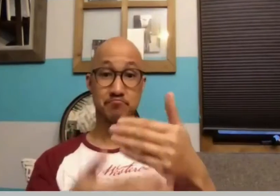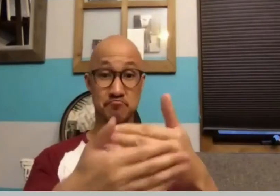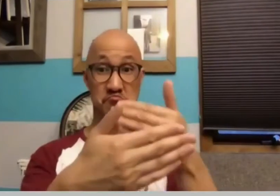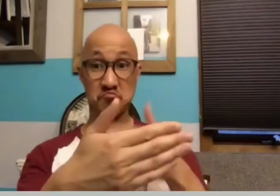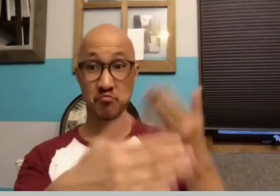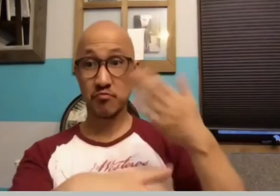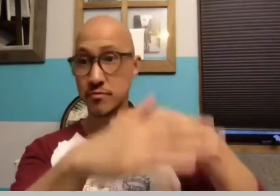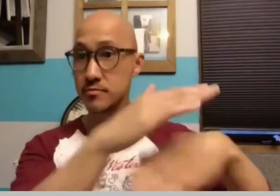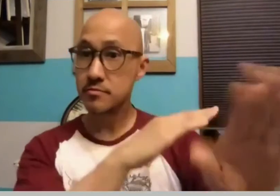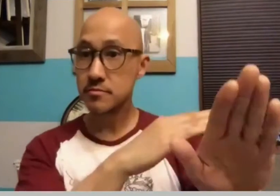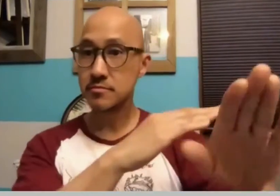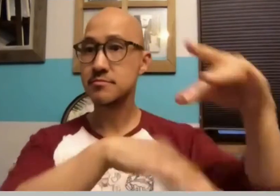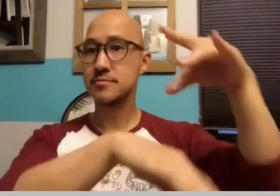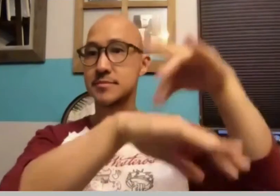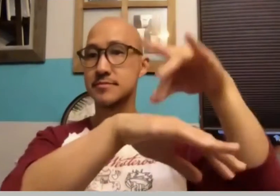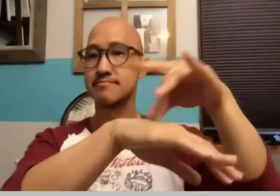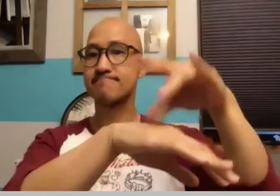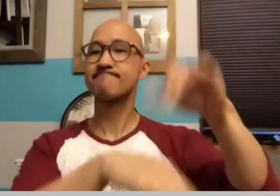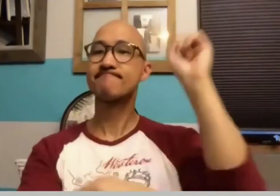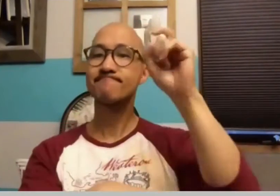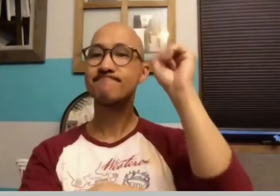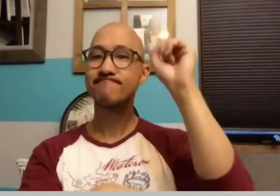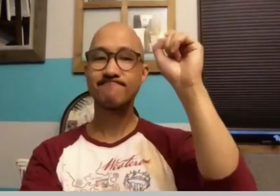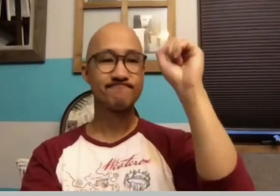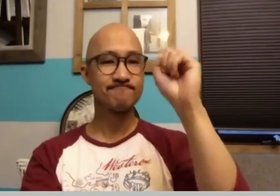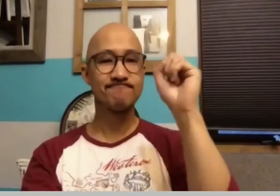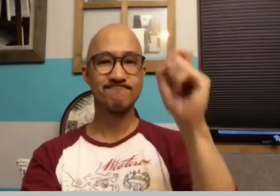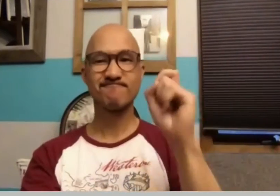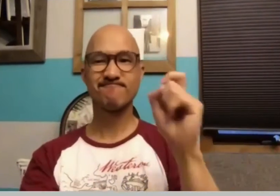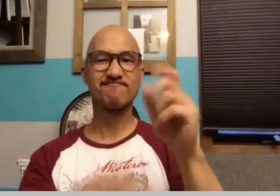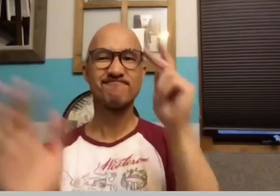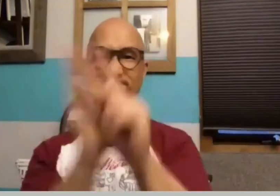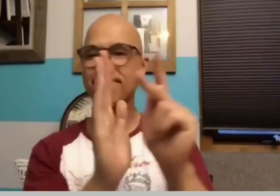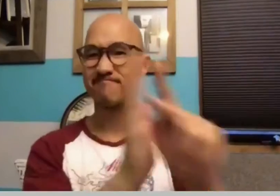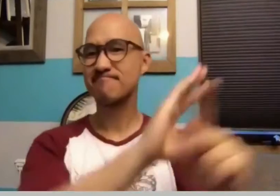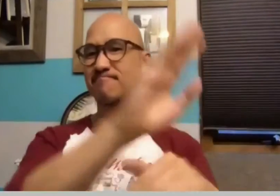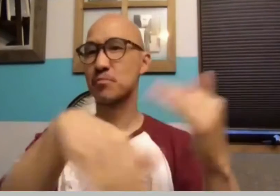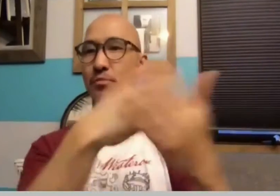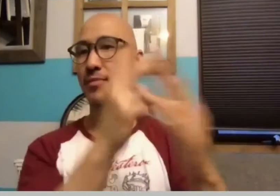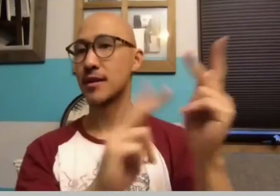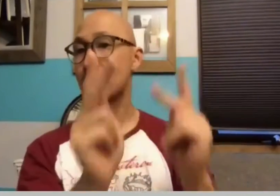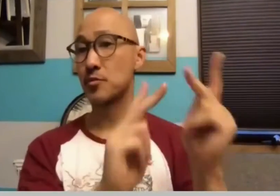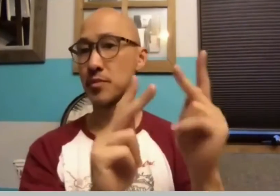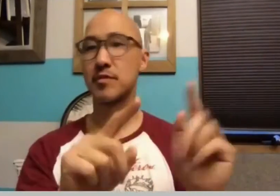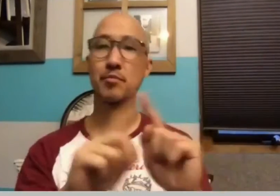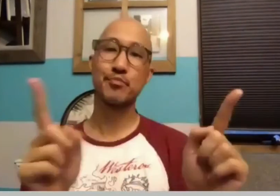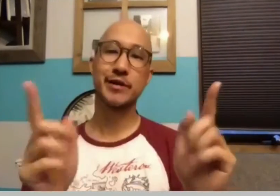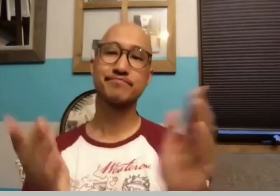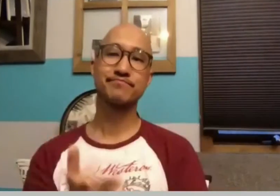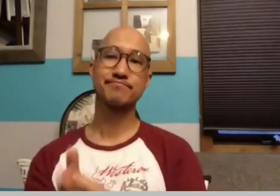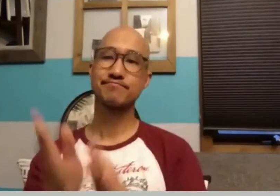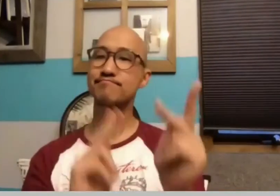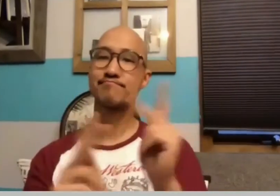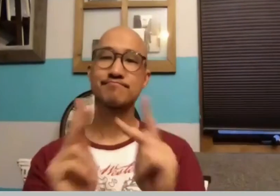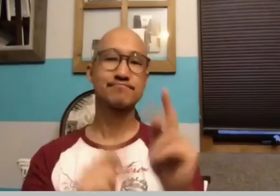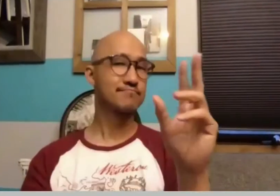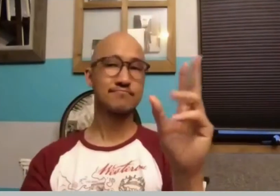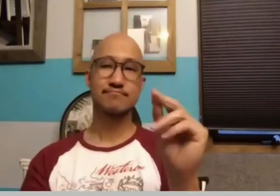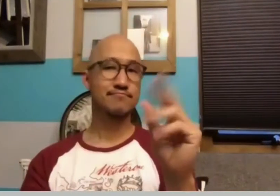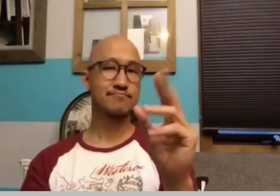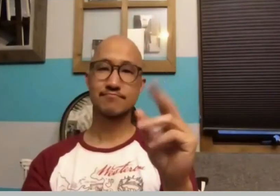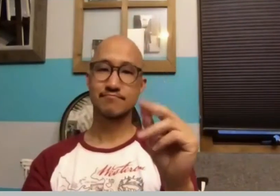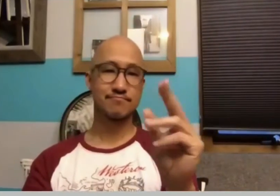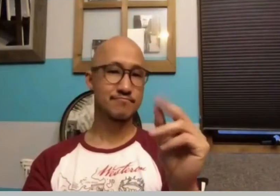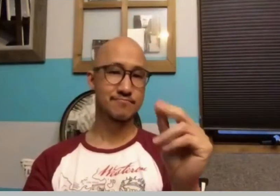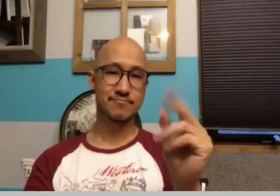later. So now they're in the promised land. God has done all of these wonderful things for them. He has led them by fire by night, by